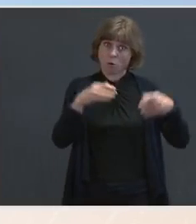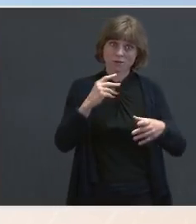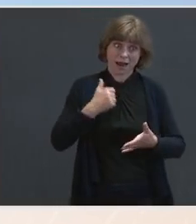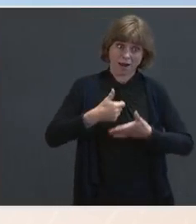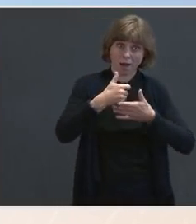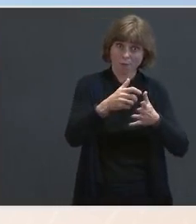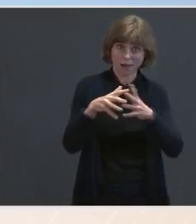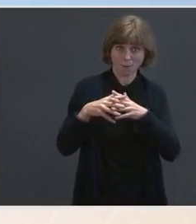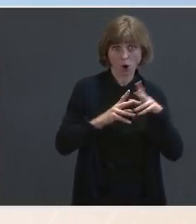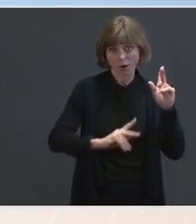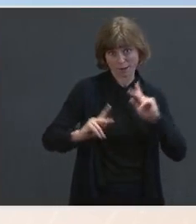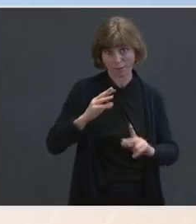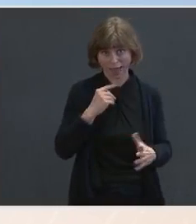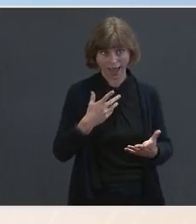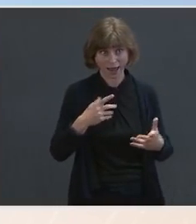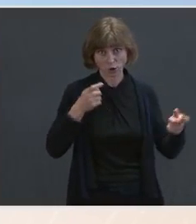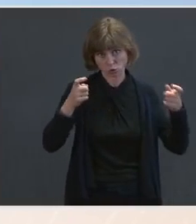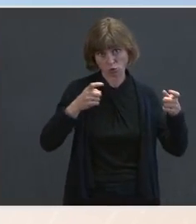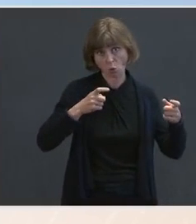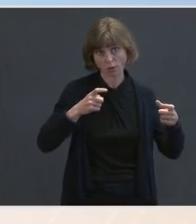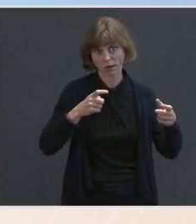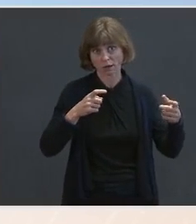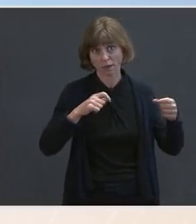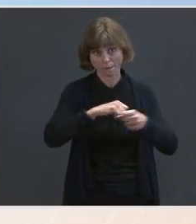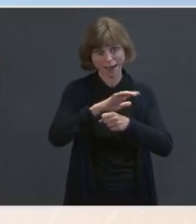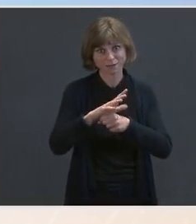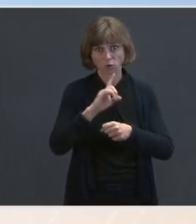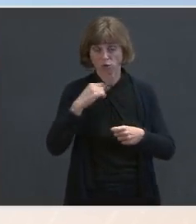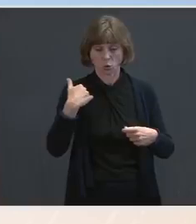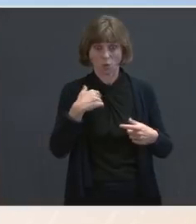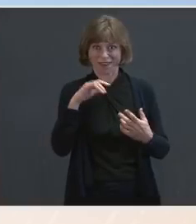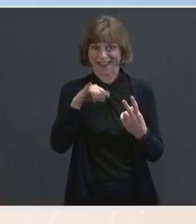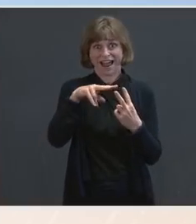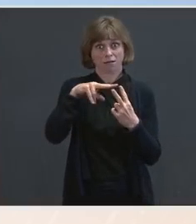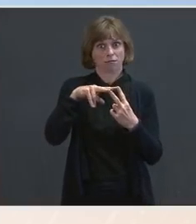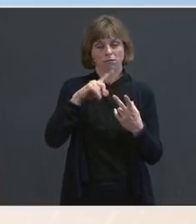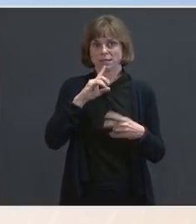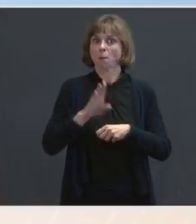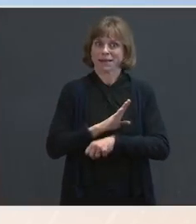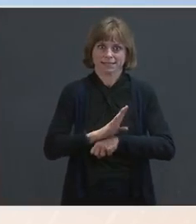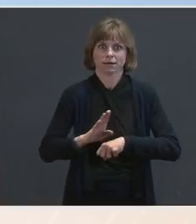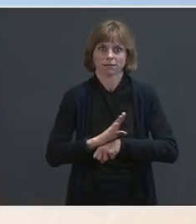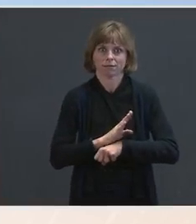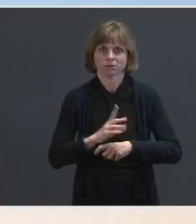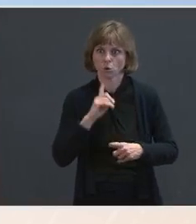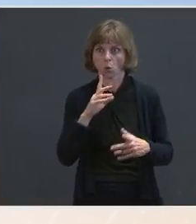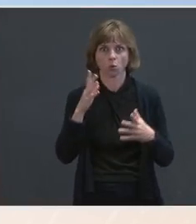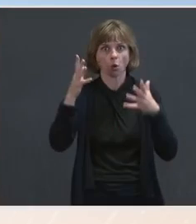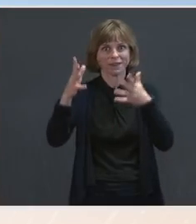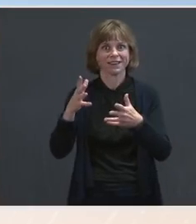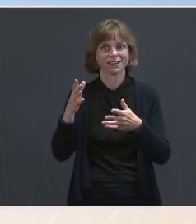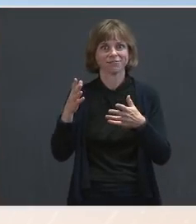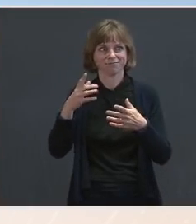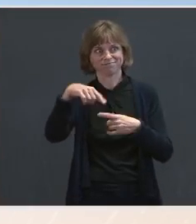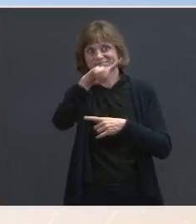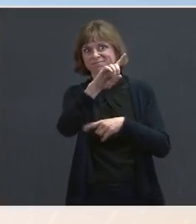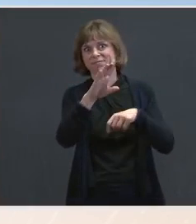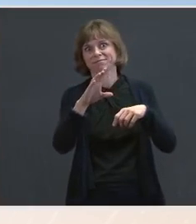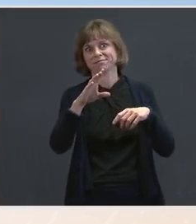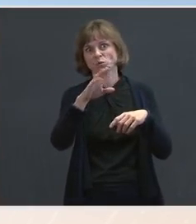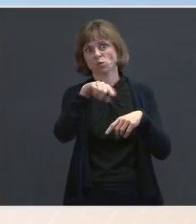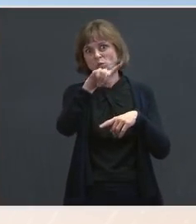us pretty busy, so we'll leave that work to others in the federal government and in Congress. Go ahead. One more, if I can, economic based.